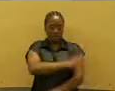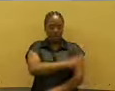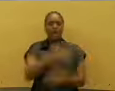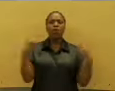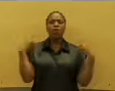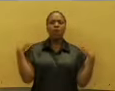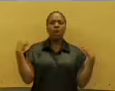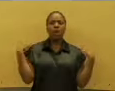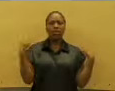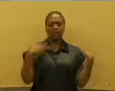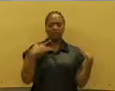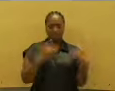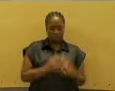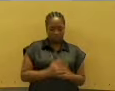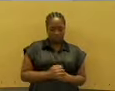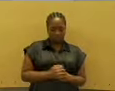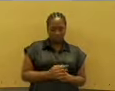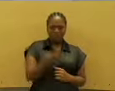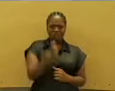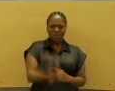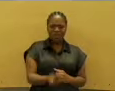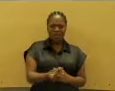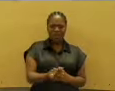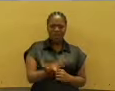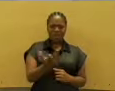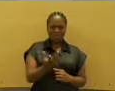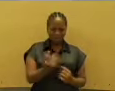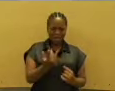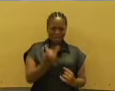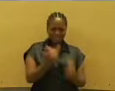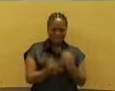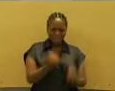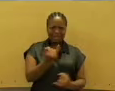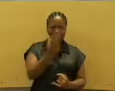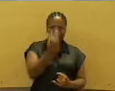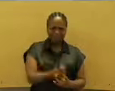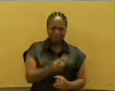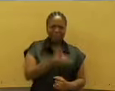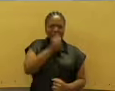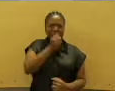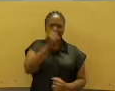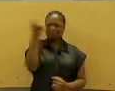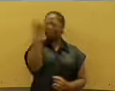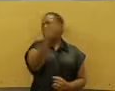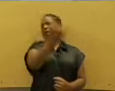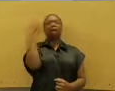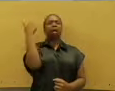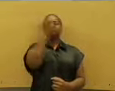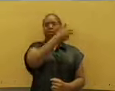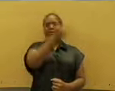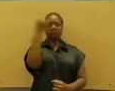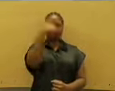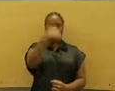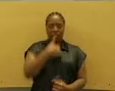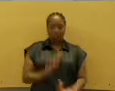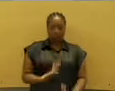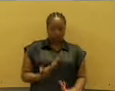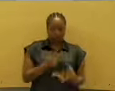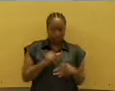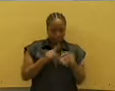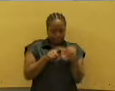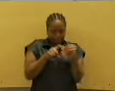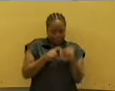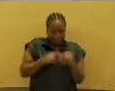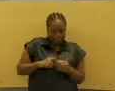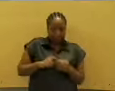professionals will make them feel as if, oh, wow, this is my mom. And they will shout at them and will cause this embarrassment and humiliation. So this is definitely